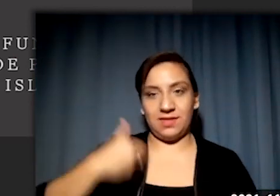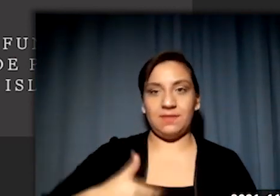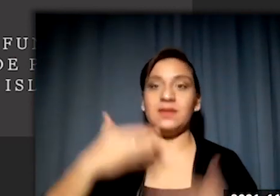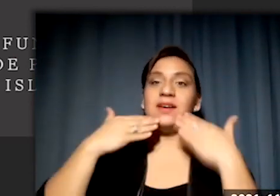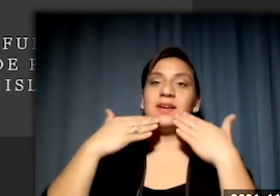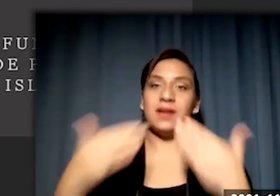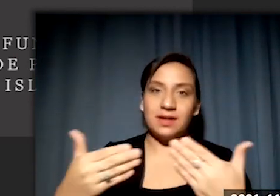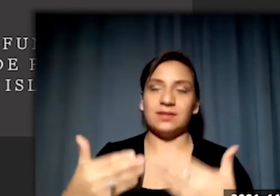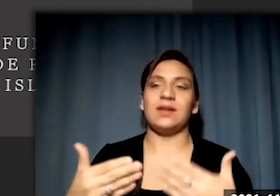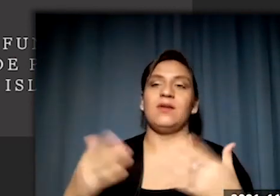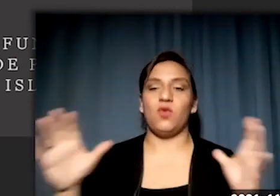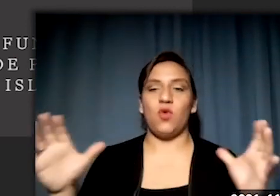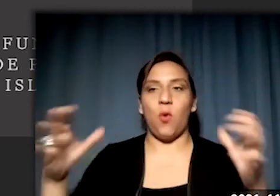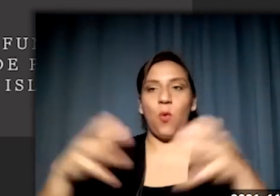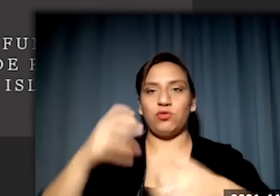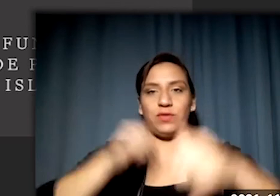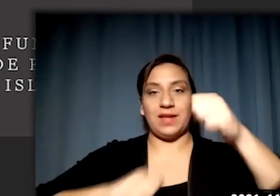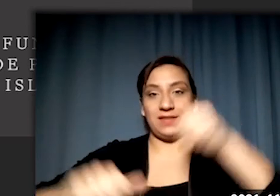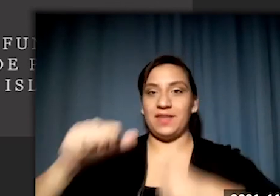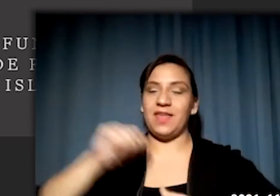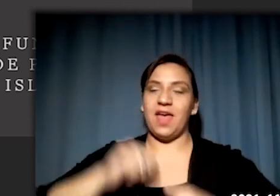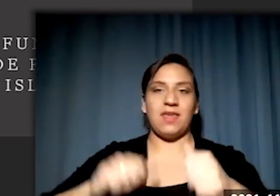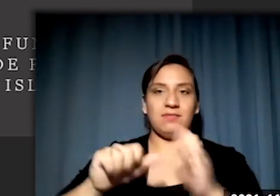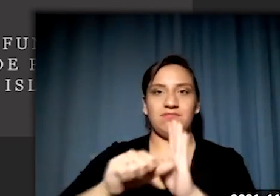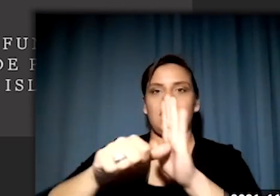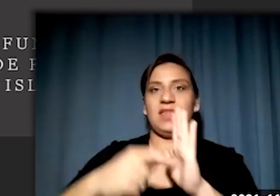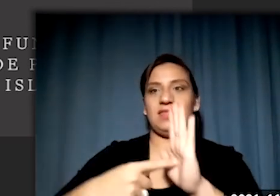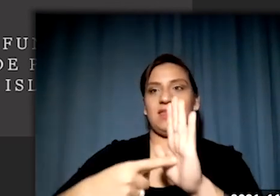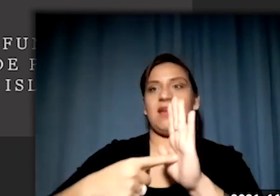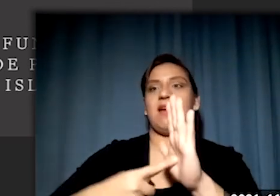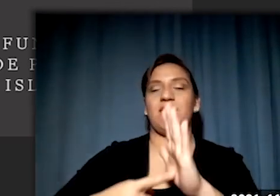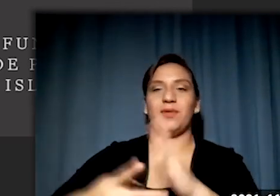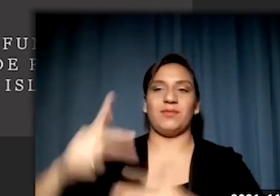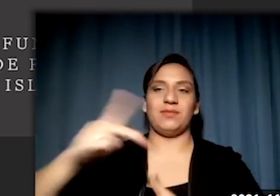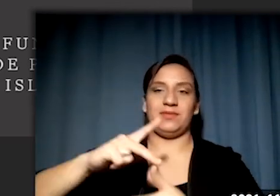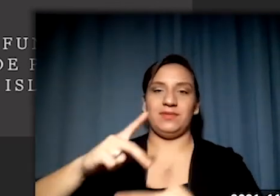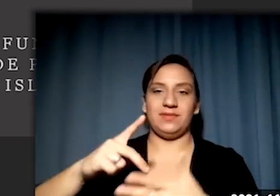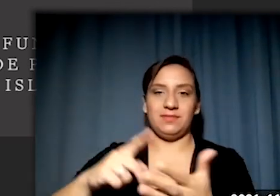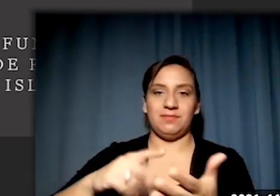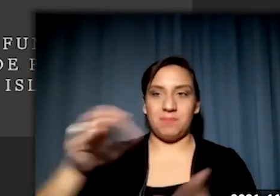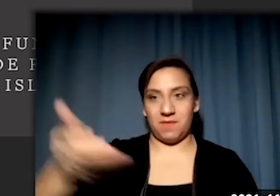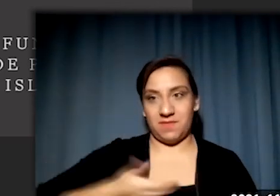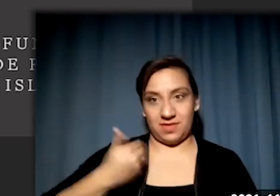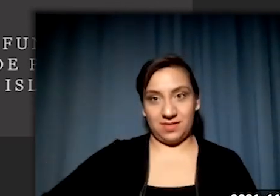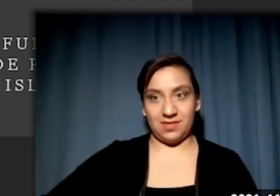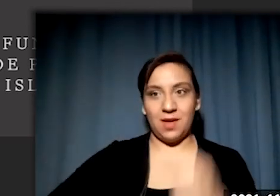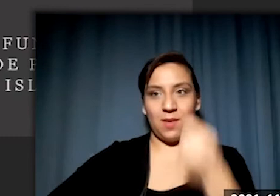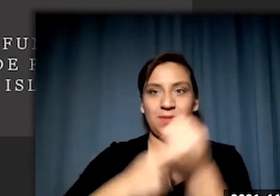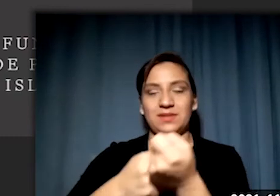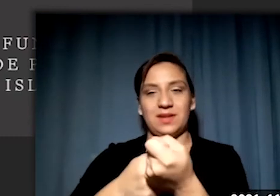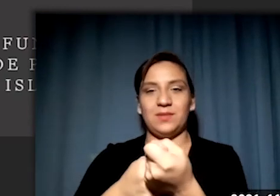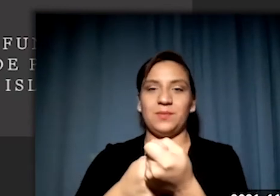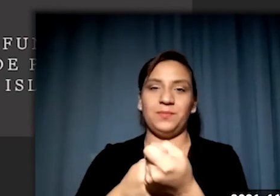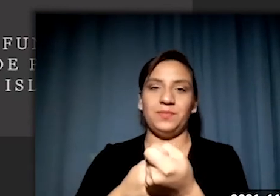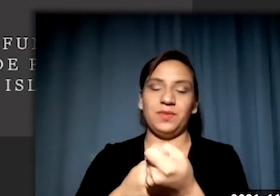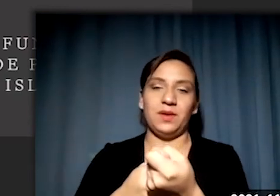actividades que han destacado los que me han precedido, auspiciado por la Oficina de